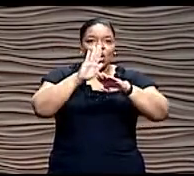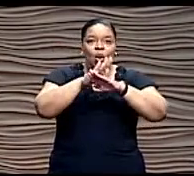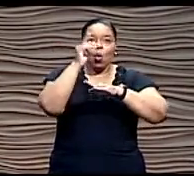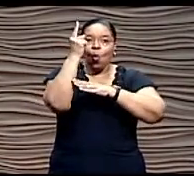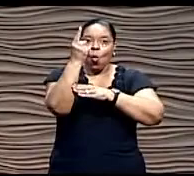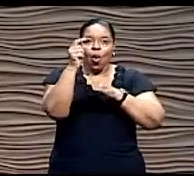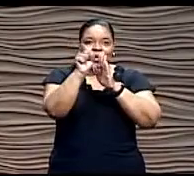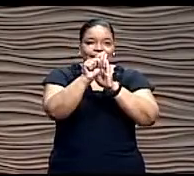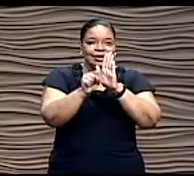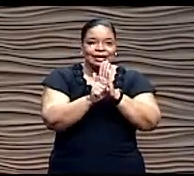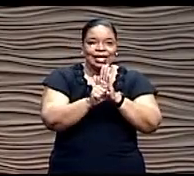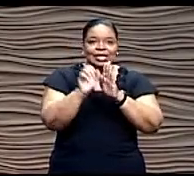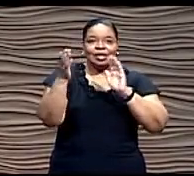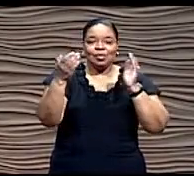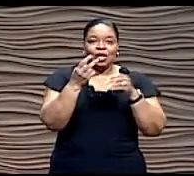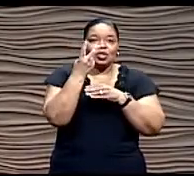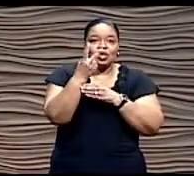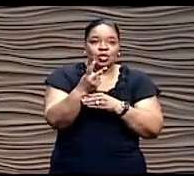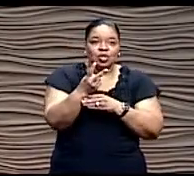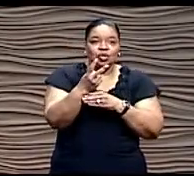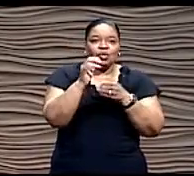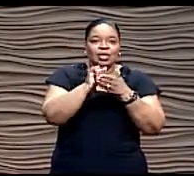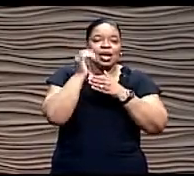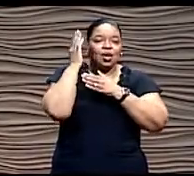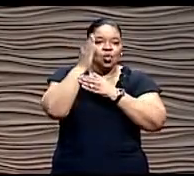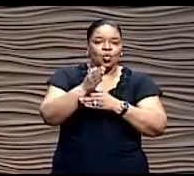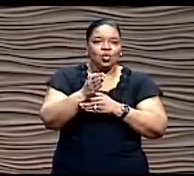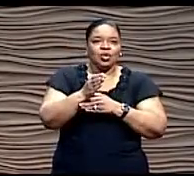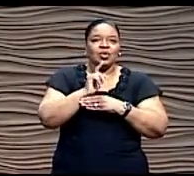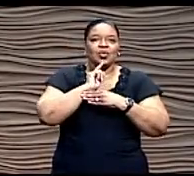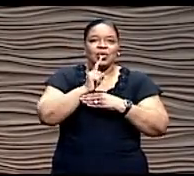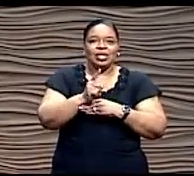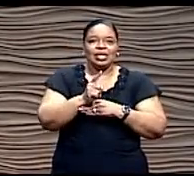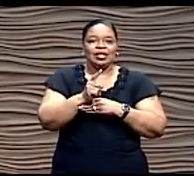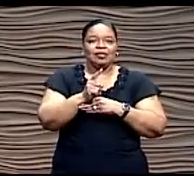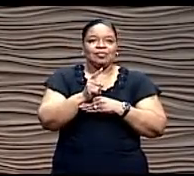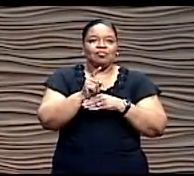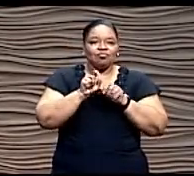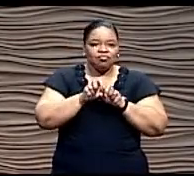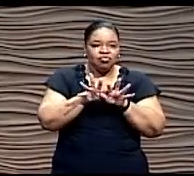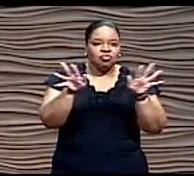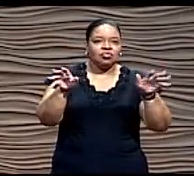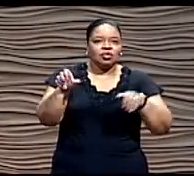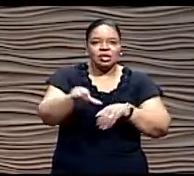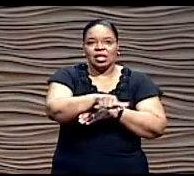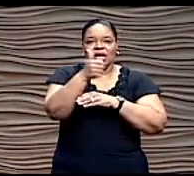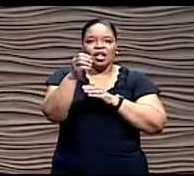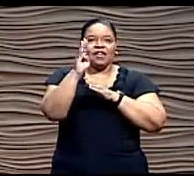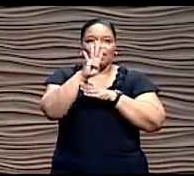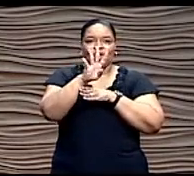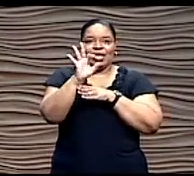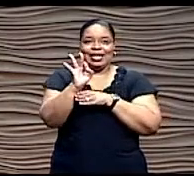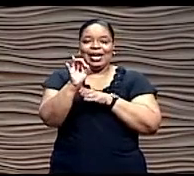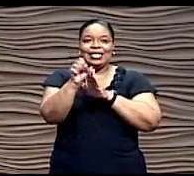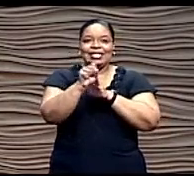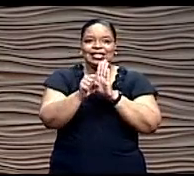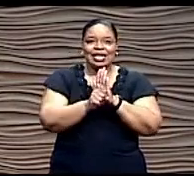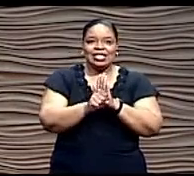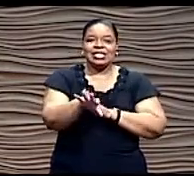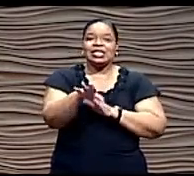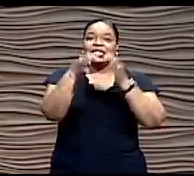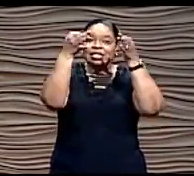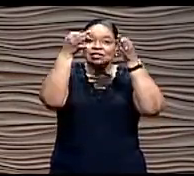compared to two grids that would feed the other 49 states, discovered that we were not